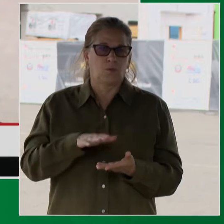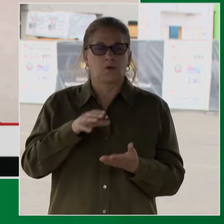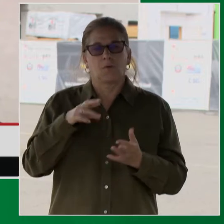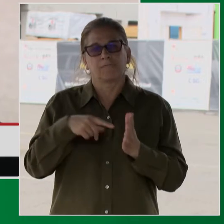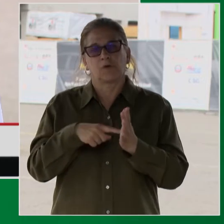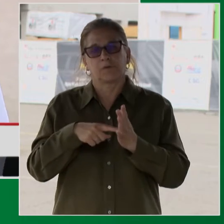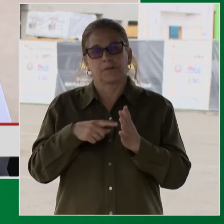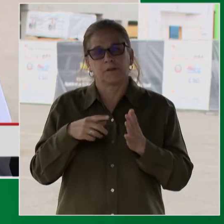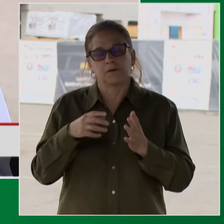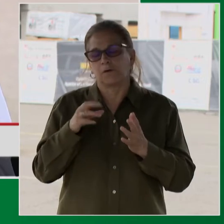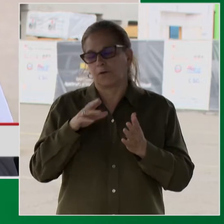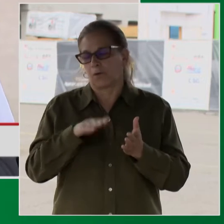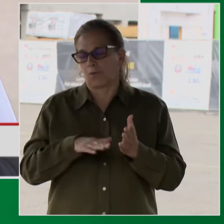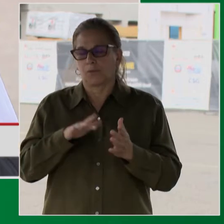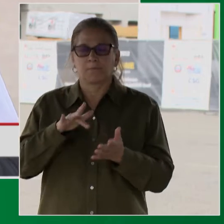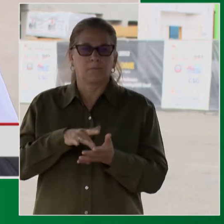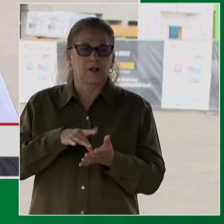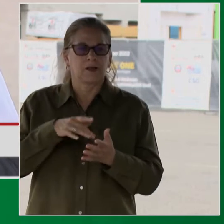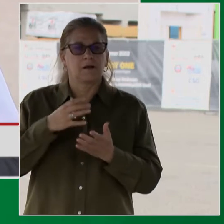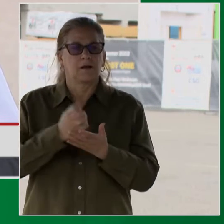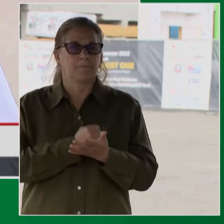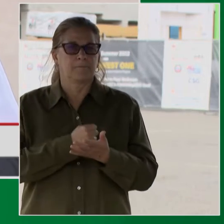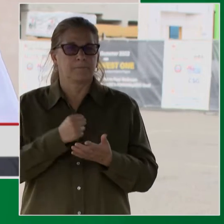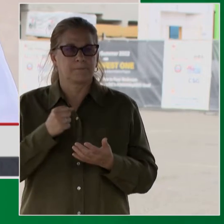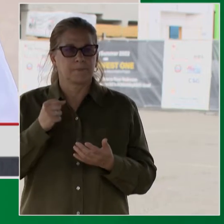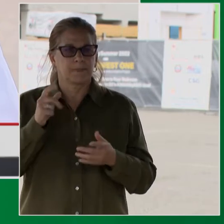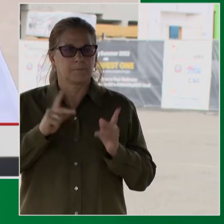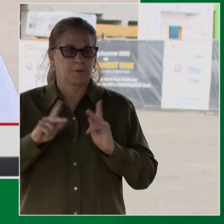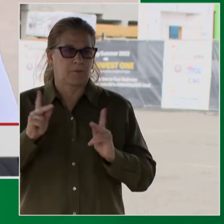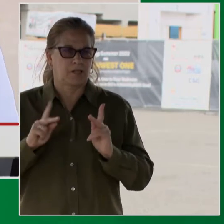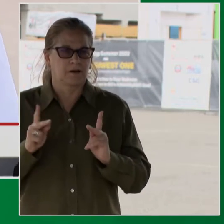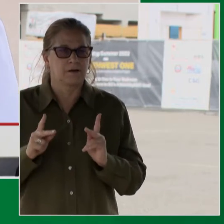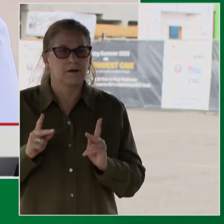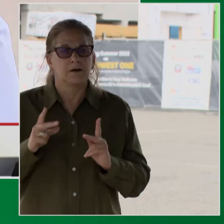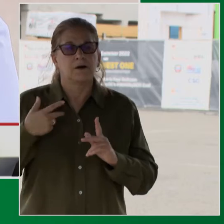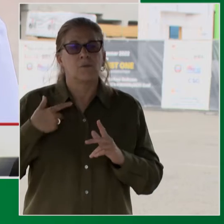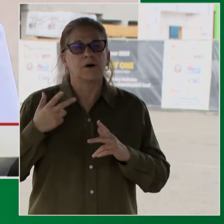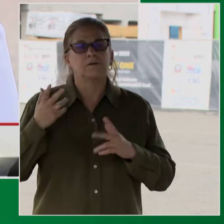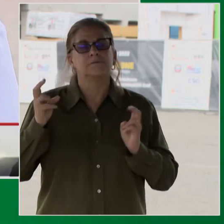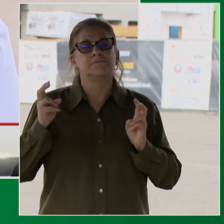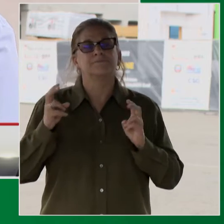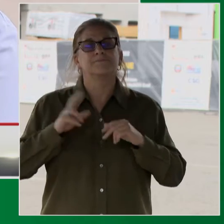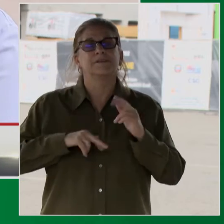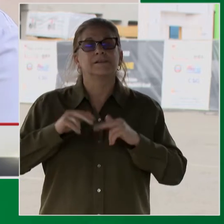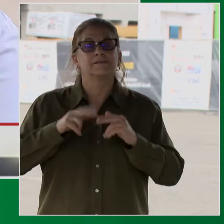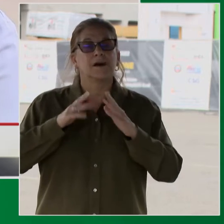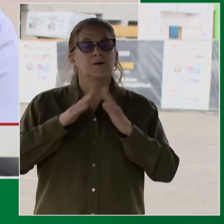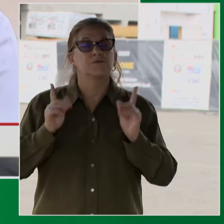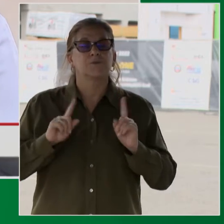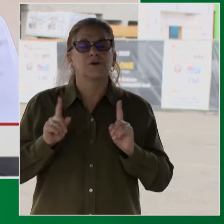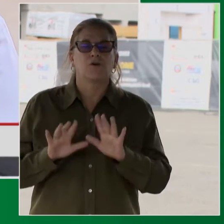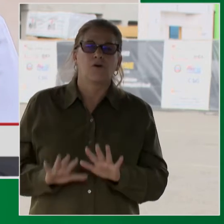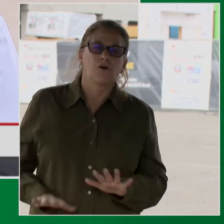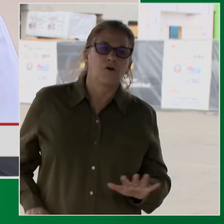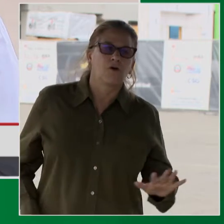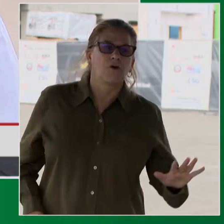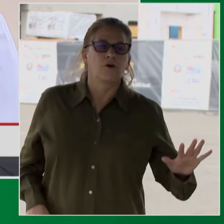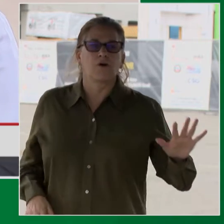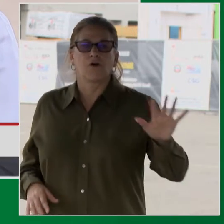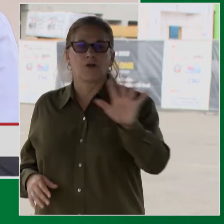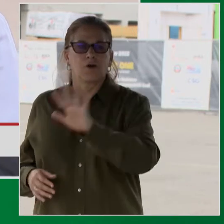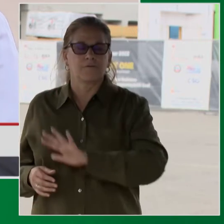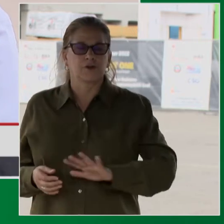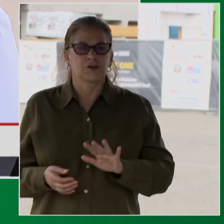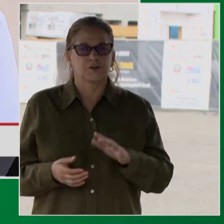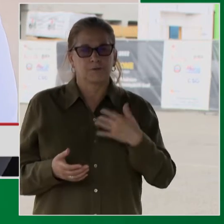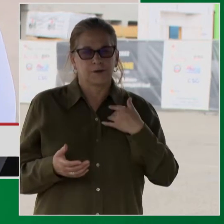income group here in the district. So this is really building housing across the income spectrum and really looking at opportunities